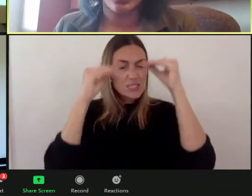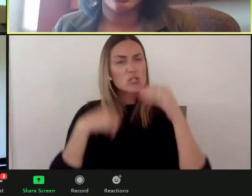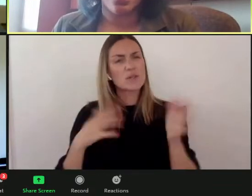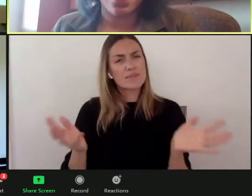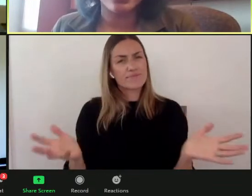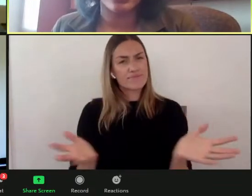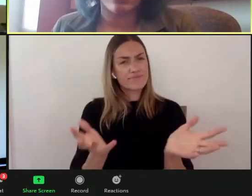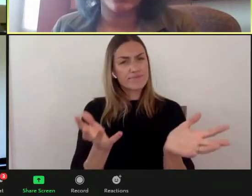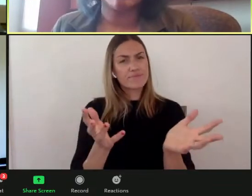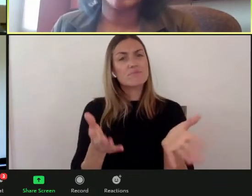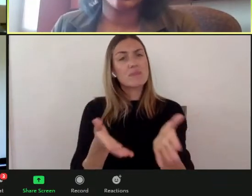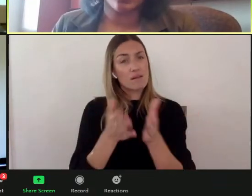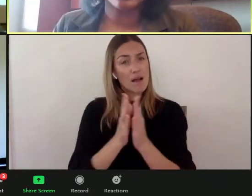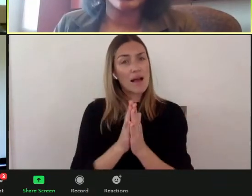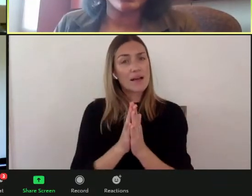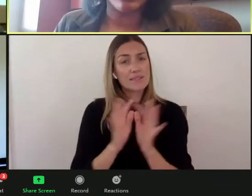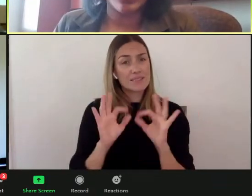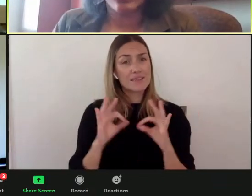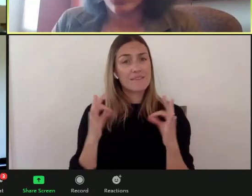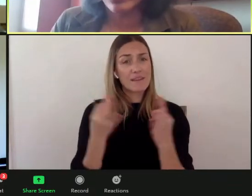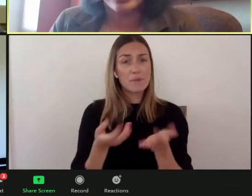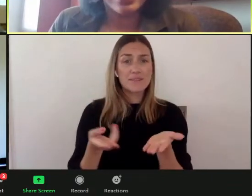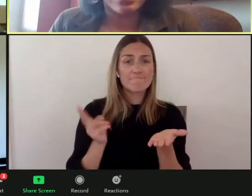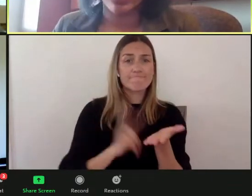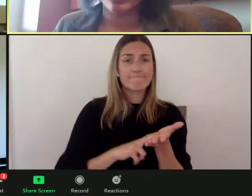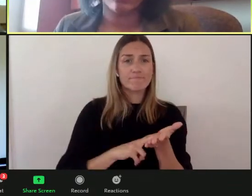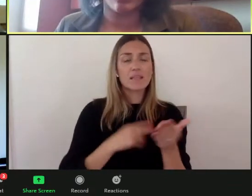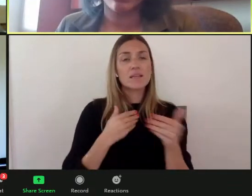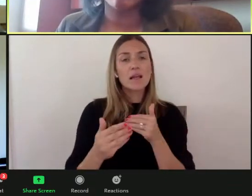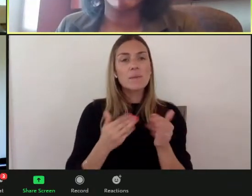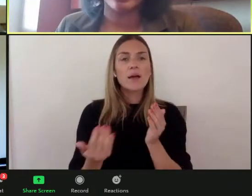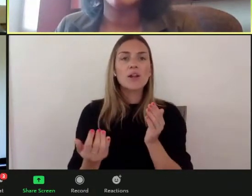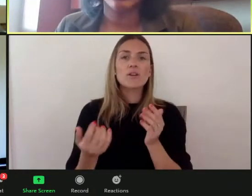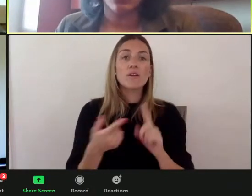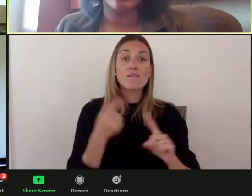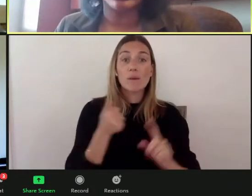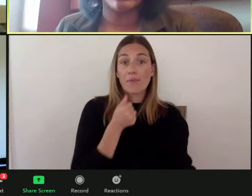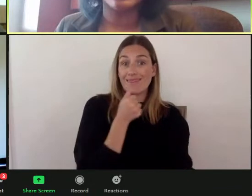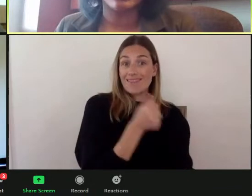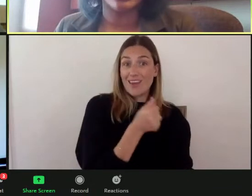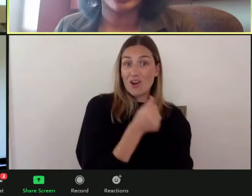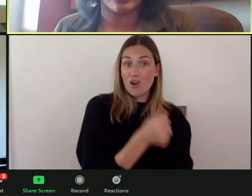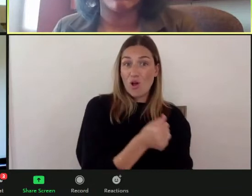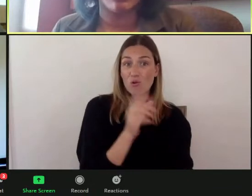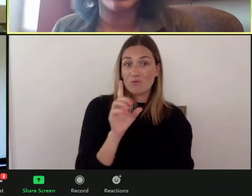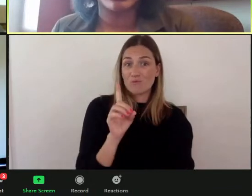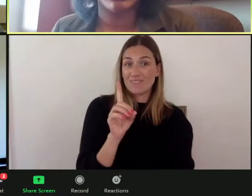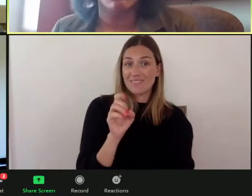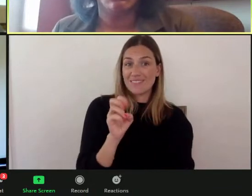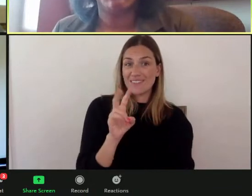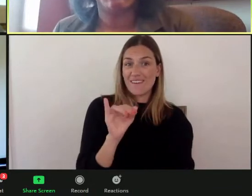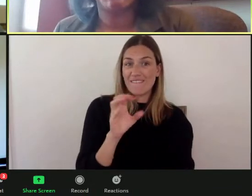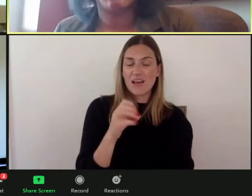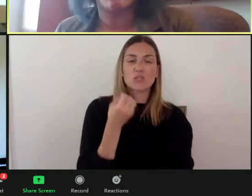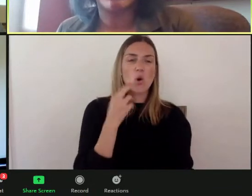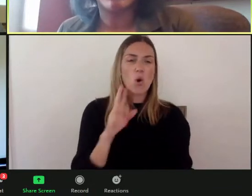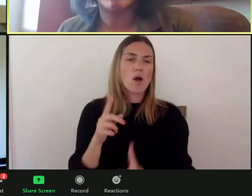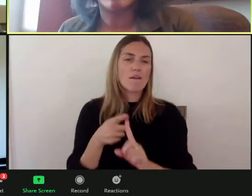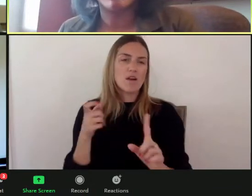encourage and ask that our families are logging in, whether it's from their own device or a device that they check out from their school.